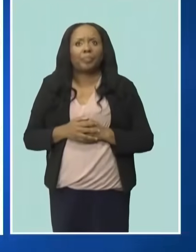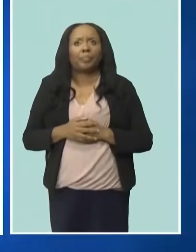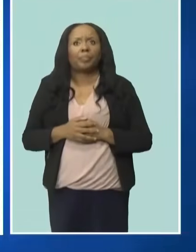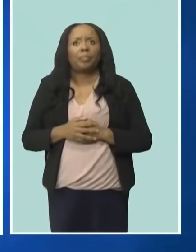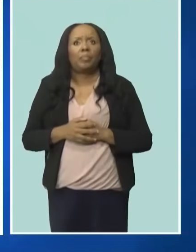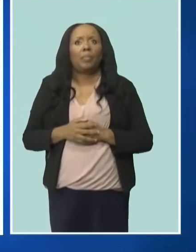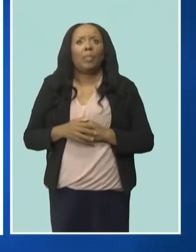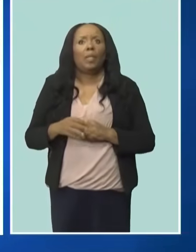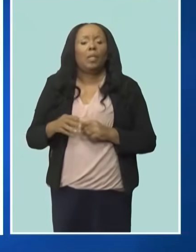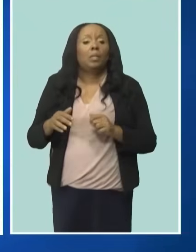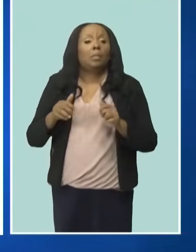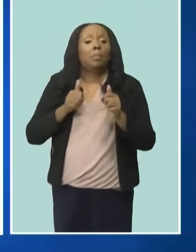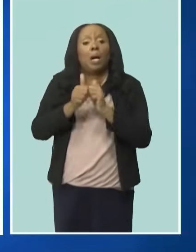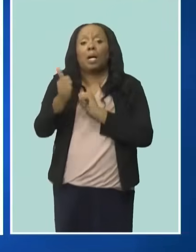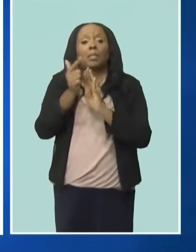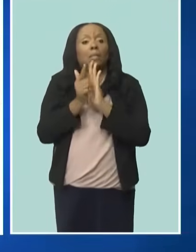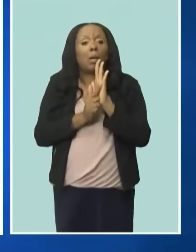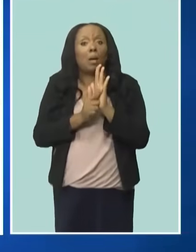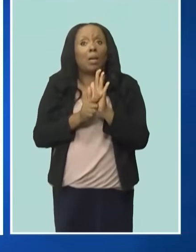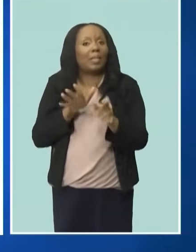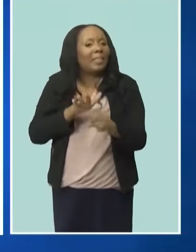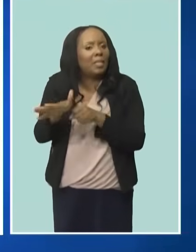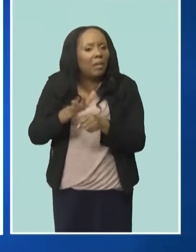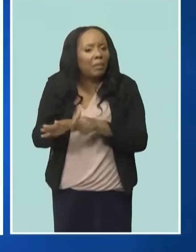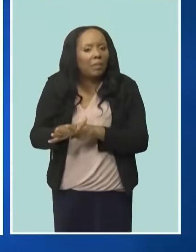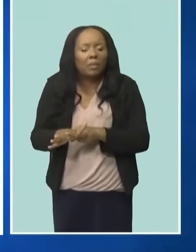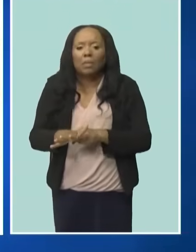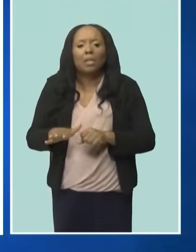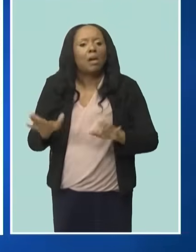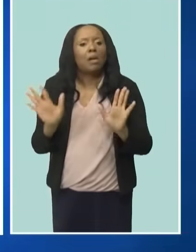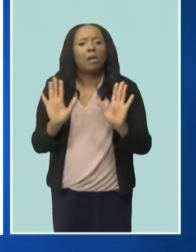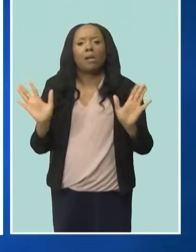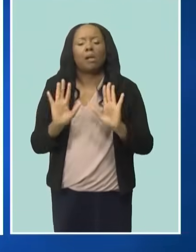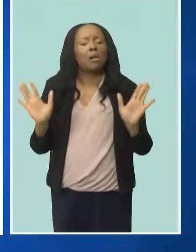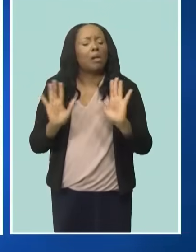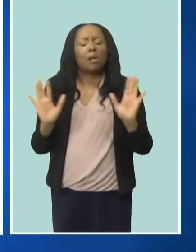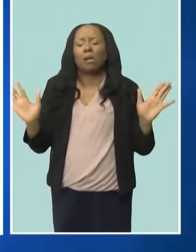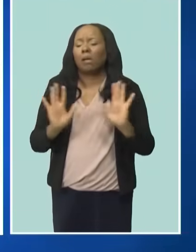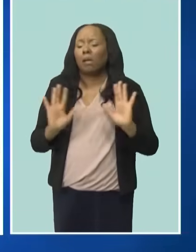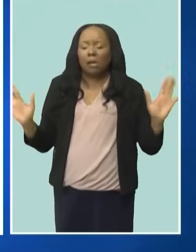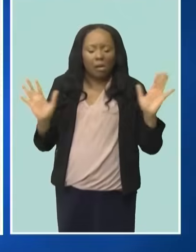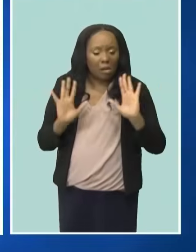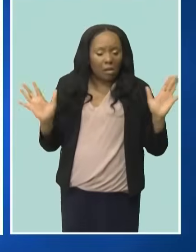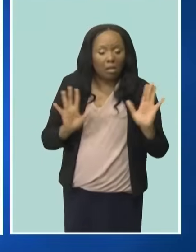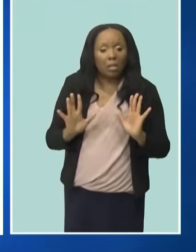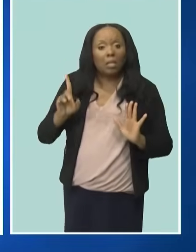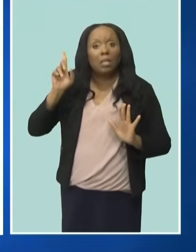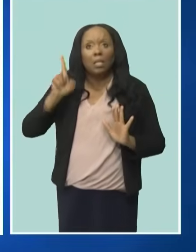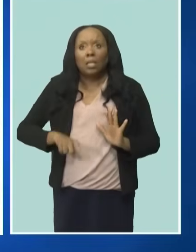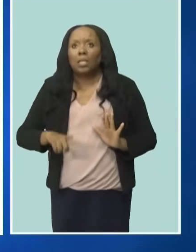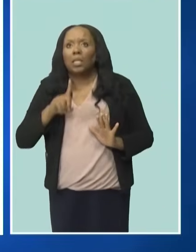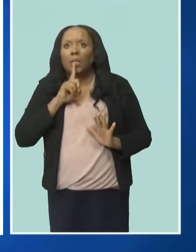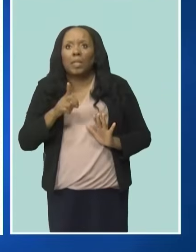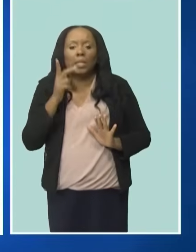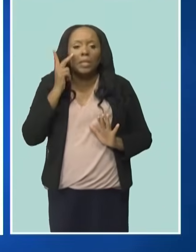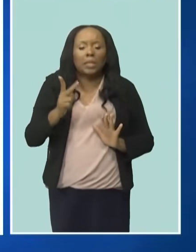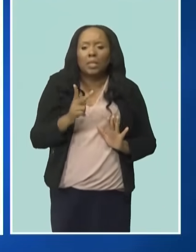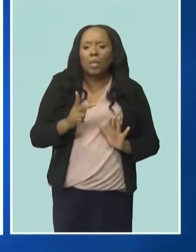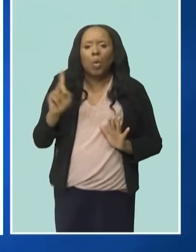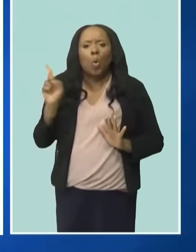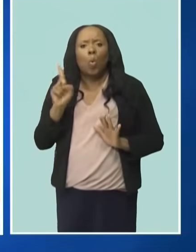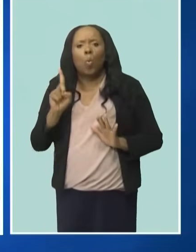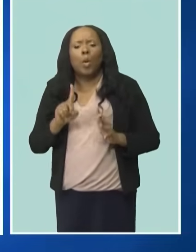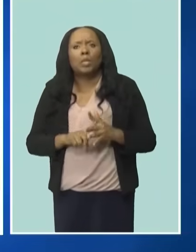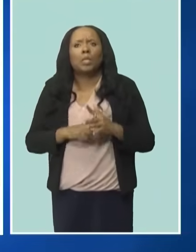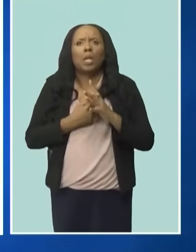passing laws is not enough, but says society must confront the family and community roots of abuse, with